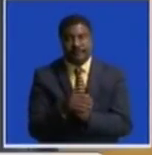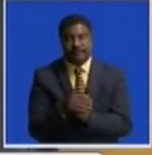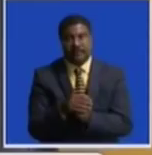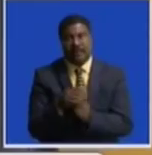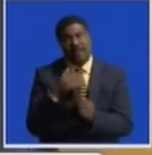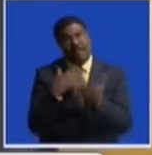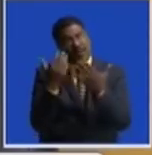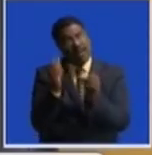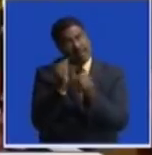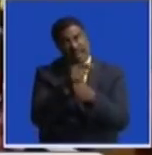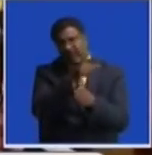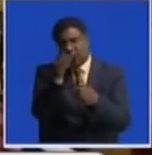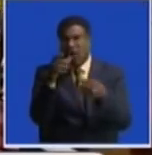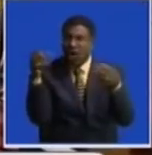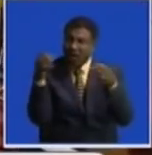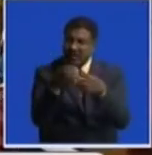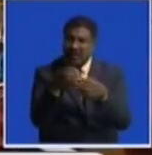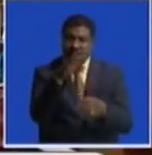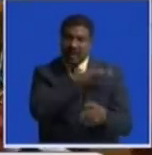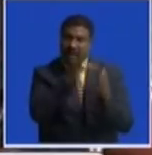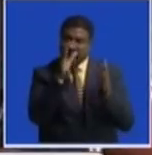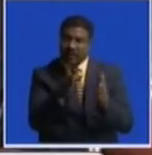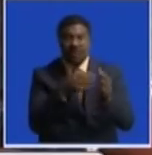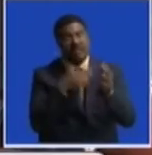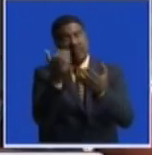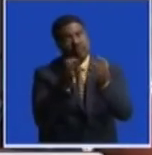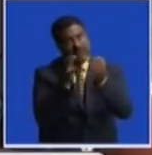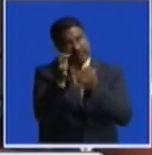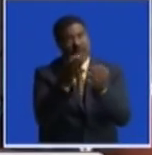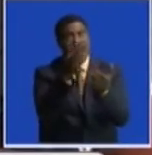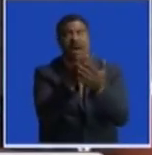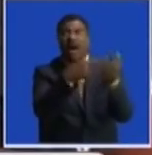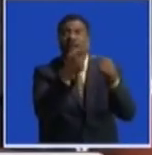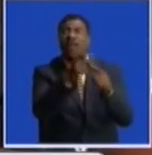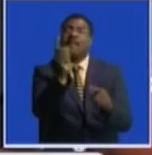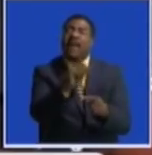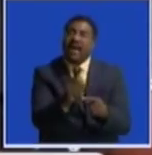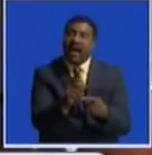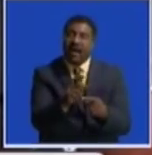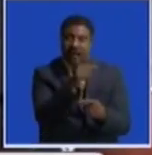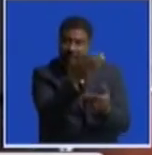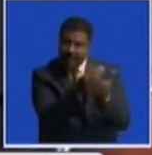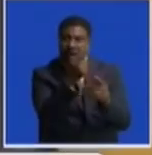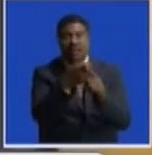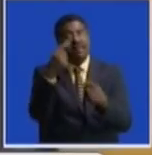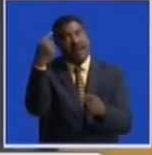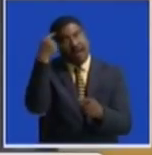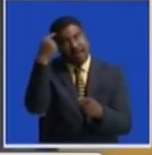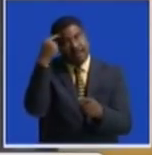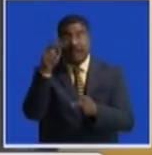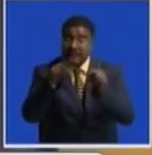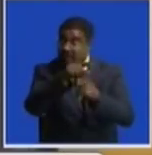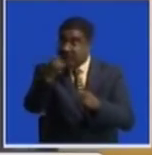and the beneficiaries where this money is coming from, that this money is from the government, so that the people should